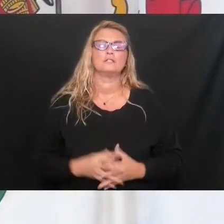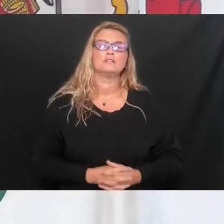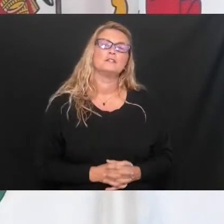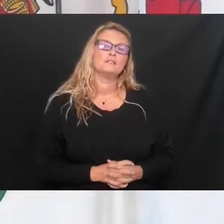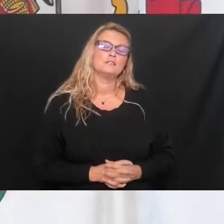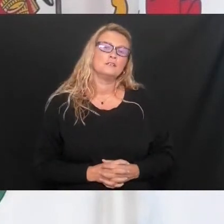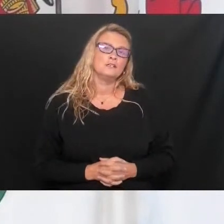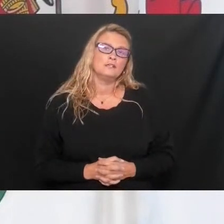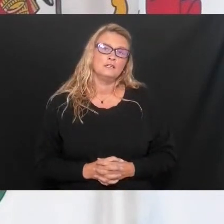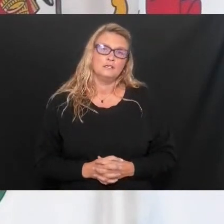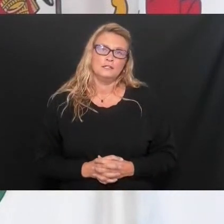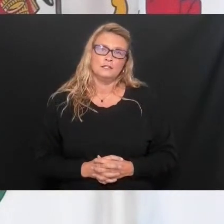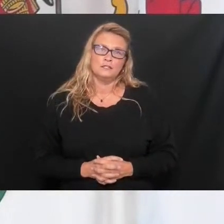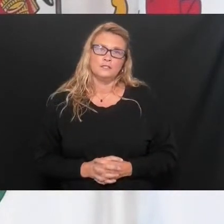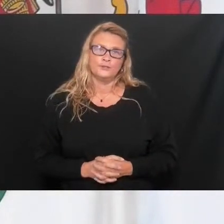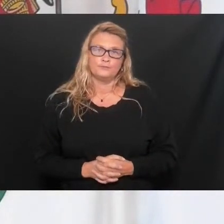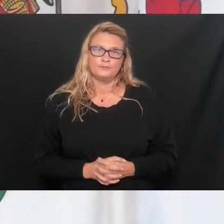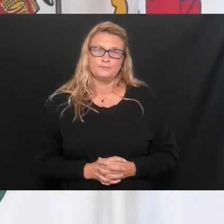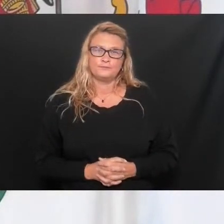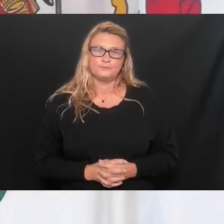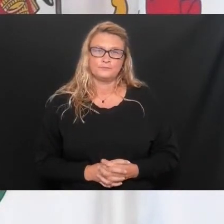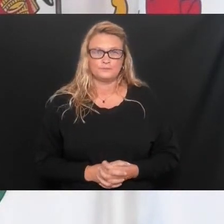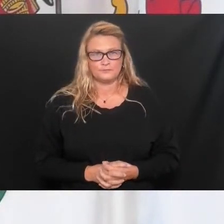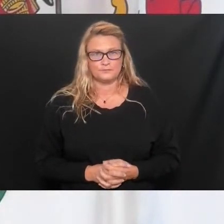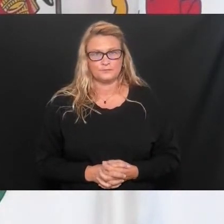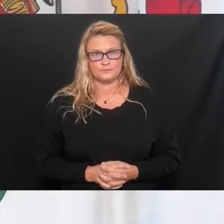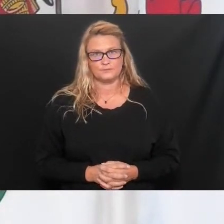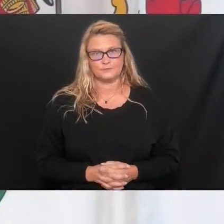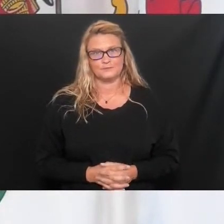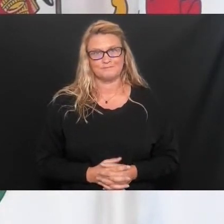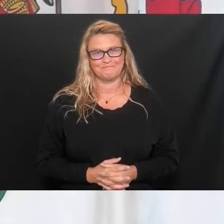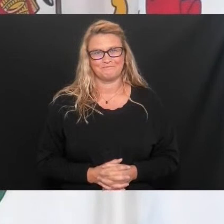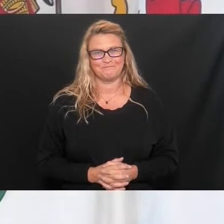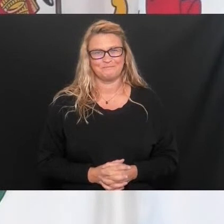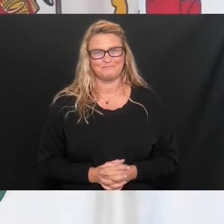and this is